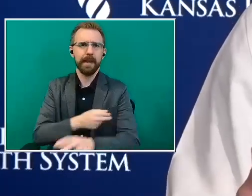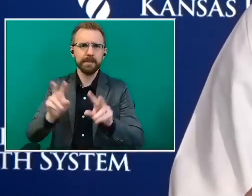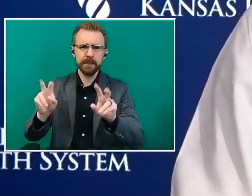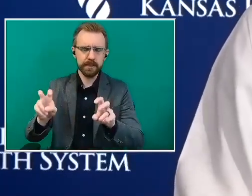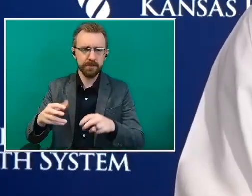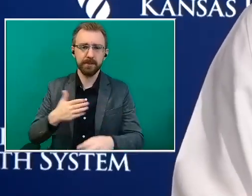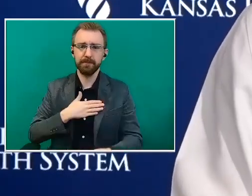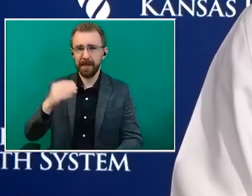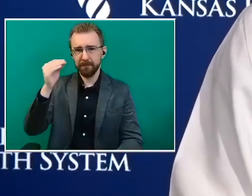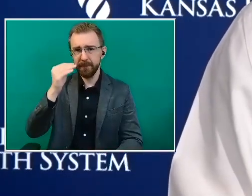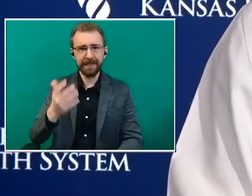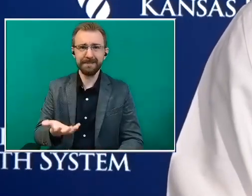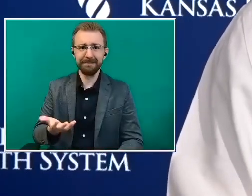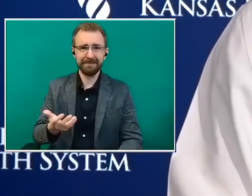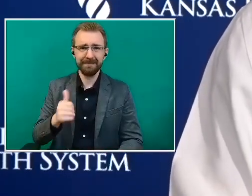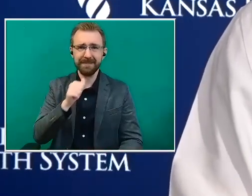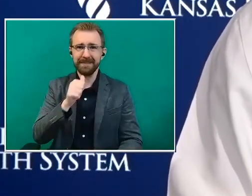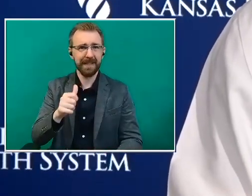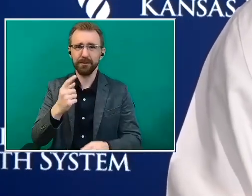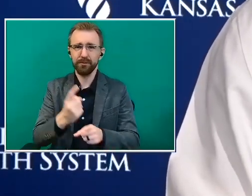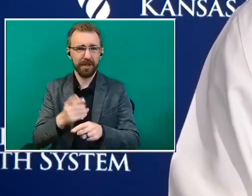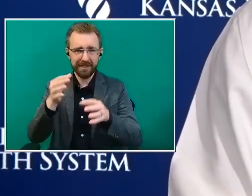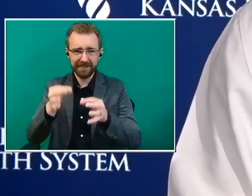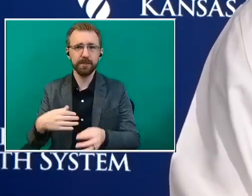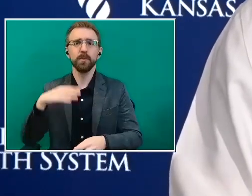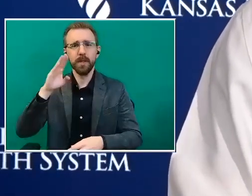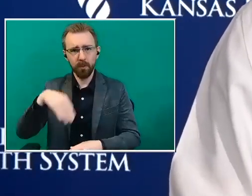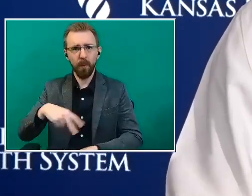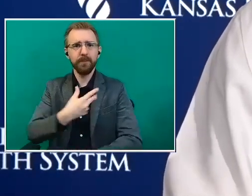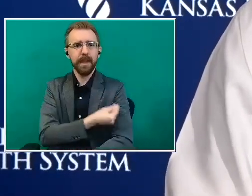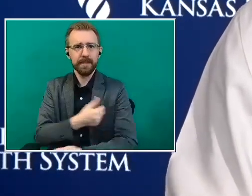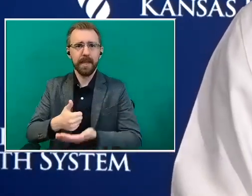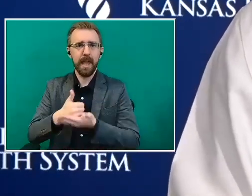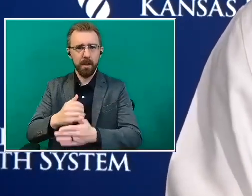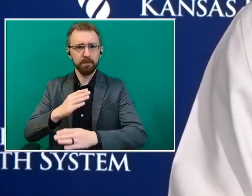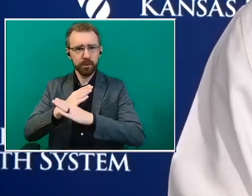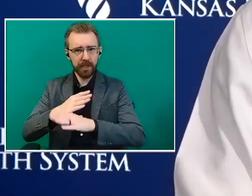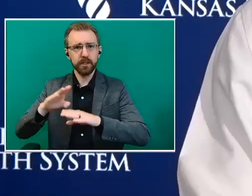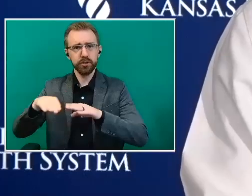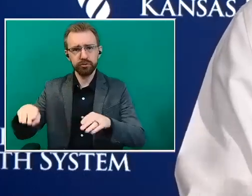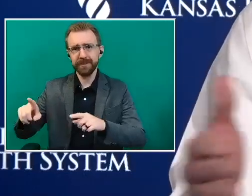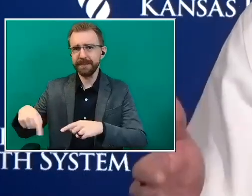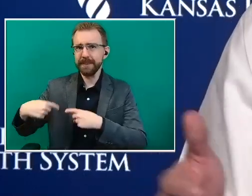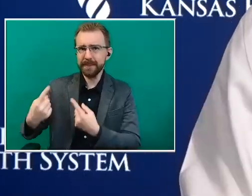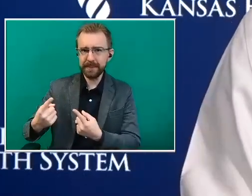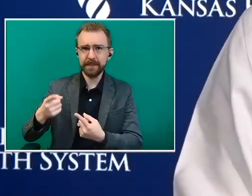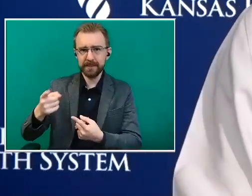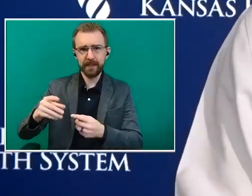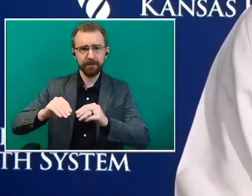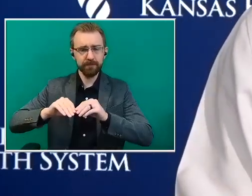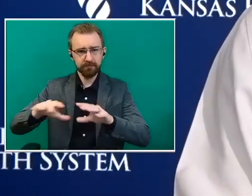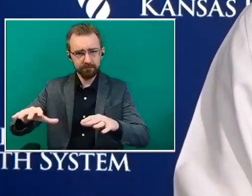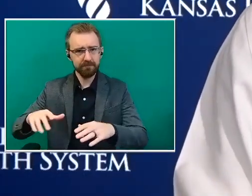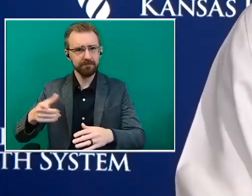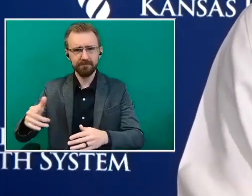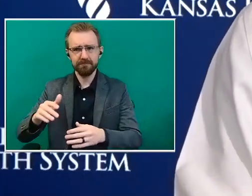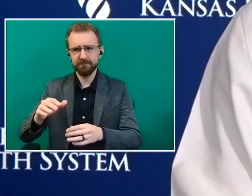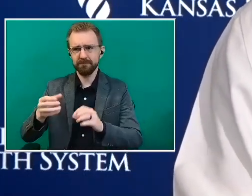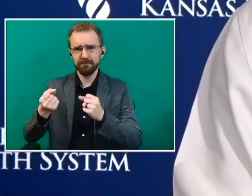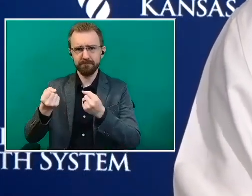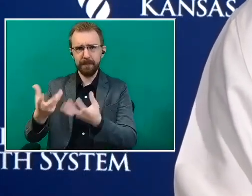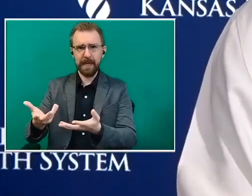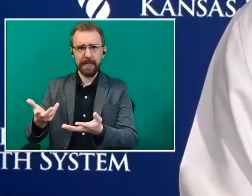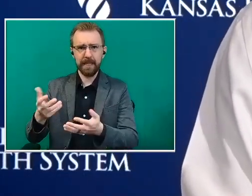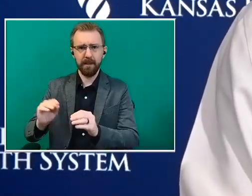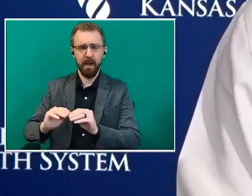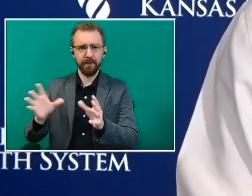is fully the wrong call. We know vaccines have helped protect children since they have come out, and it's been a number of them, obviously. Measles,